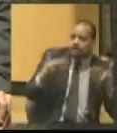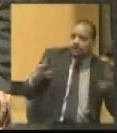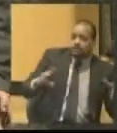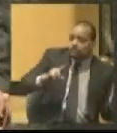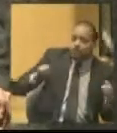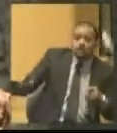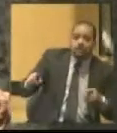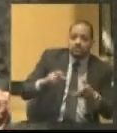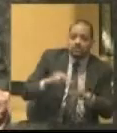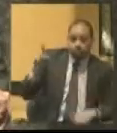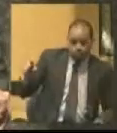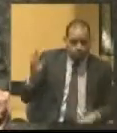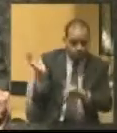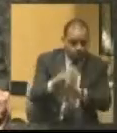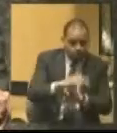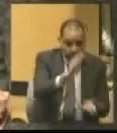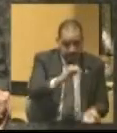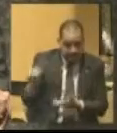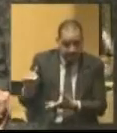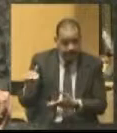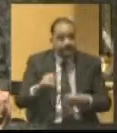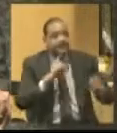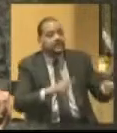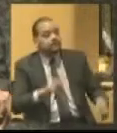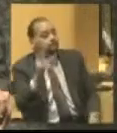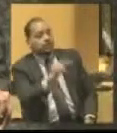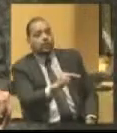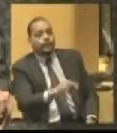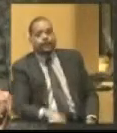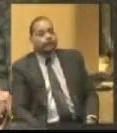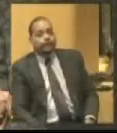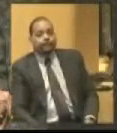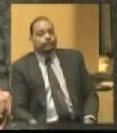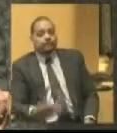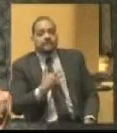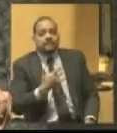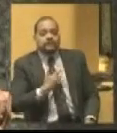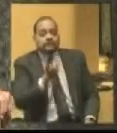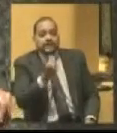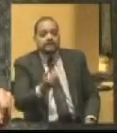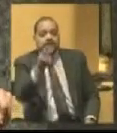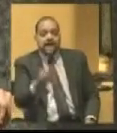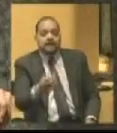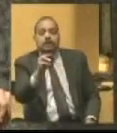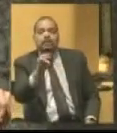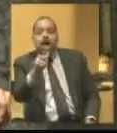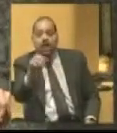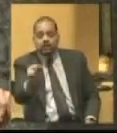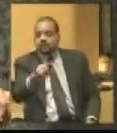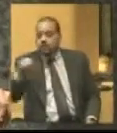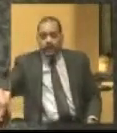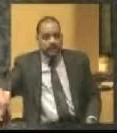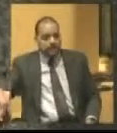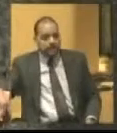do." In his experience, Ayres explained, he had found it best to walk off with the young black men a half-mile or so and, quote, "have a big talk with them